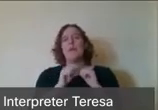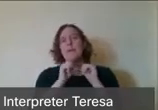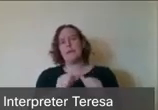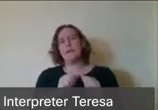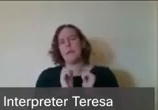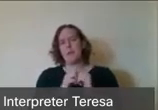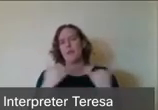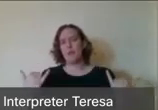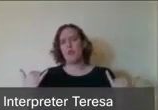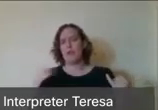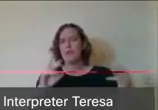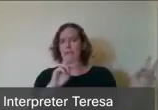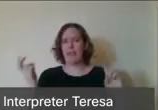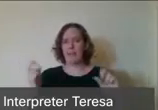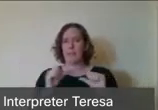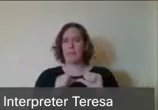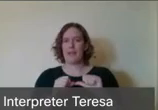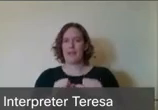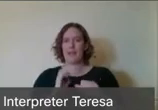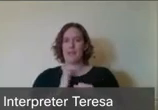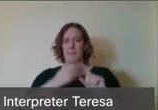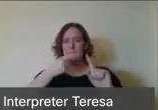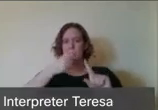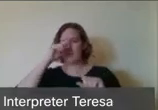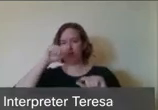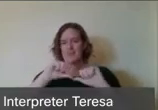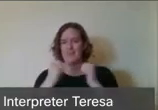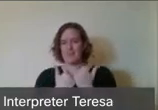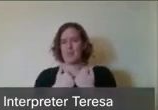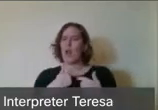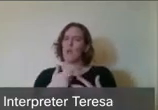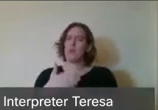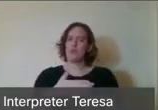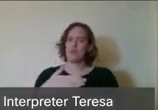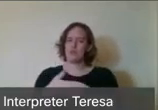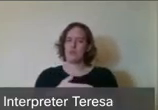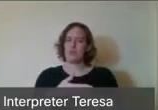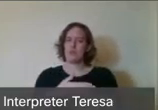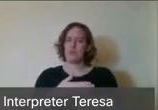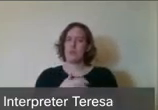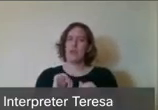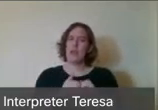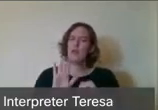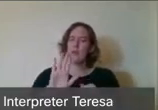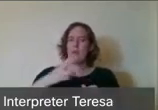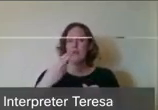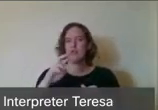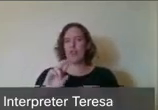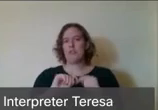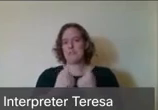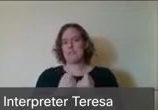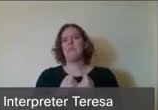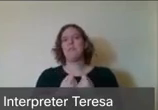Continuing with today's theme, maintaining the mission of the agency, I wanted to share with you all how your HR team has been able